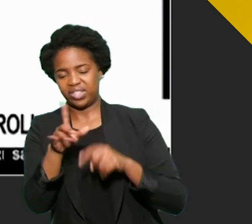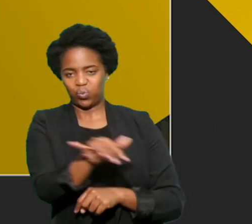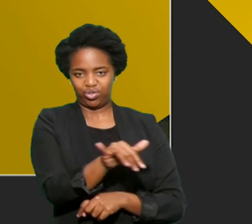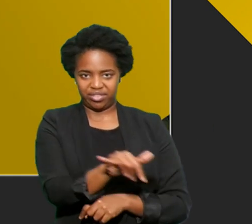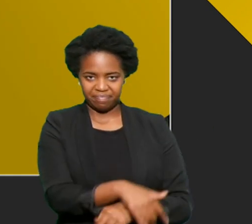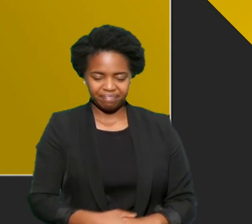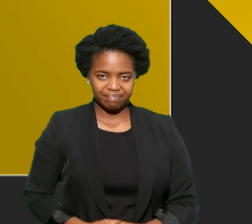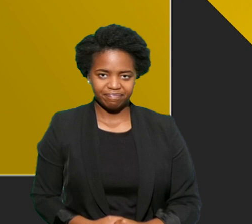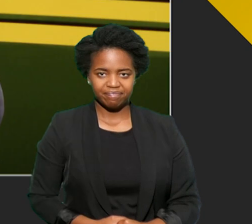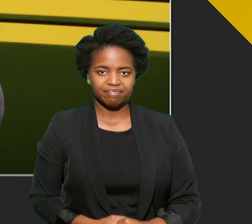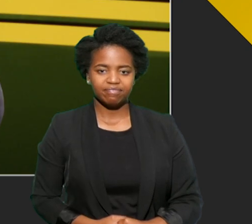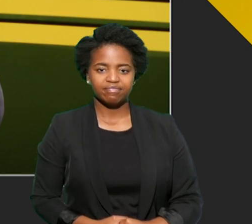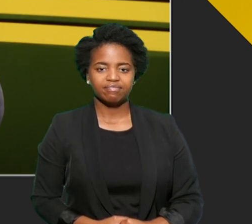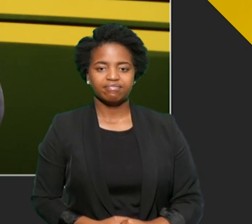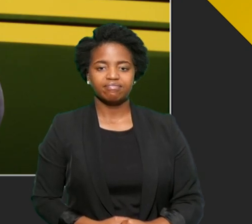New York.